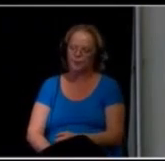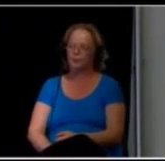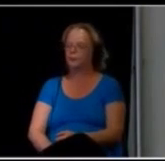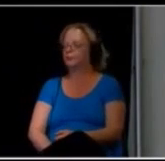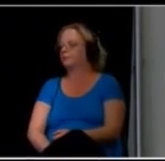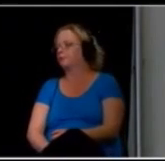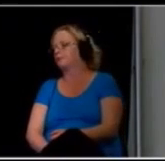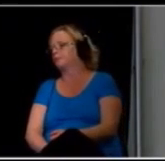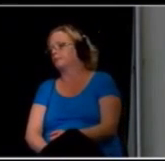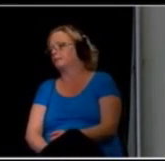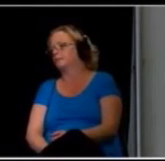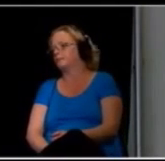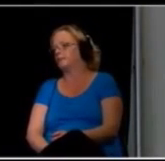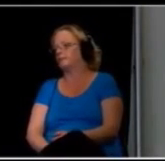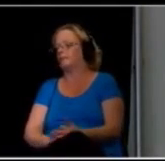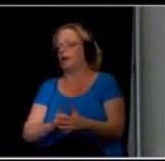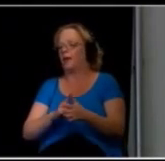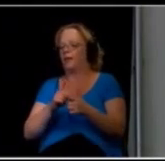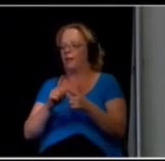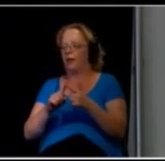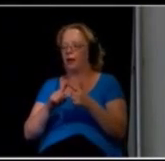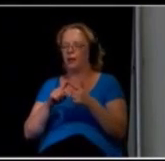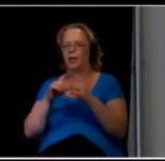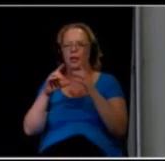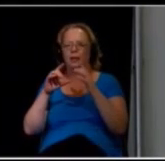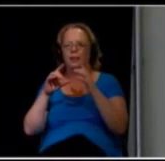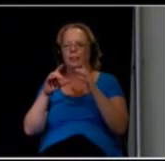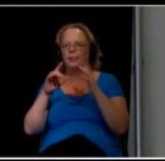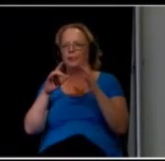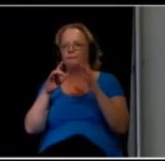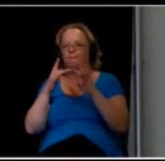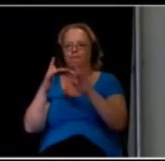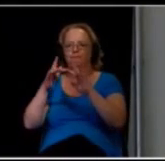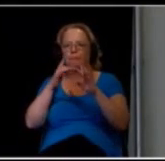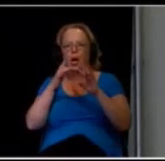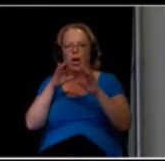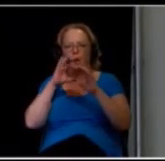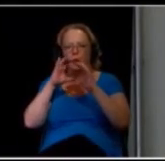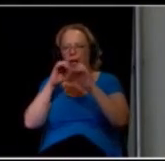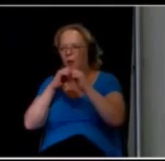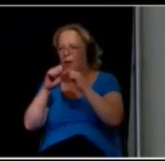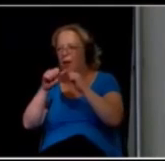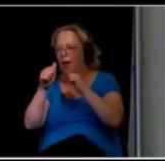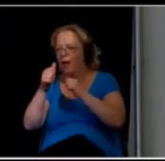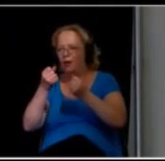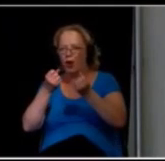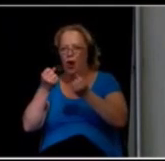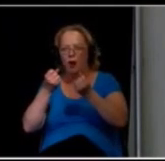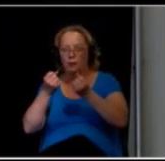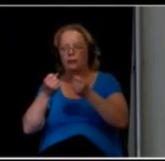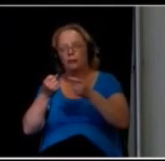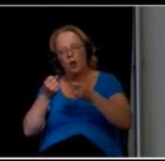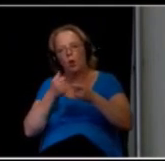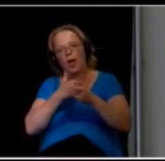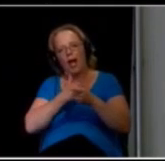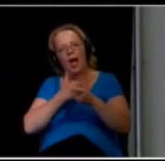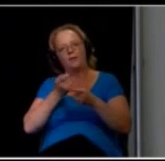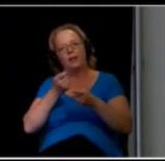And then as far as vehicle-to-vehicle communication, there is a little bit of that will be